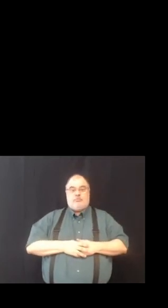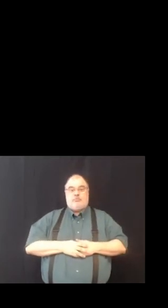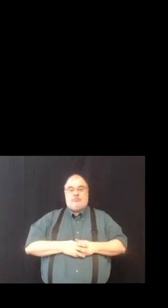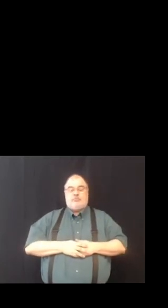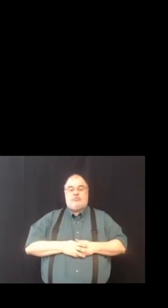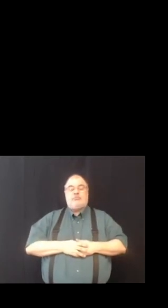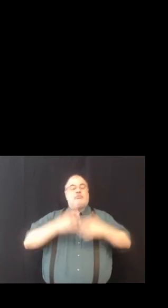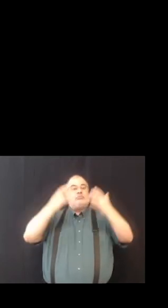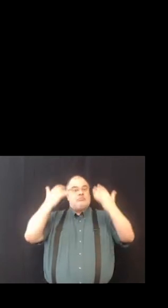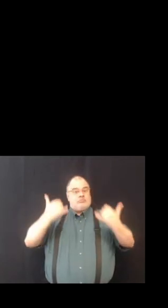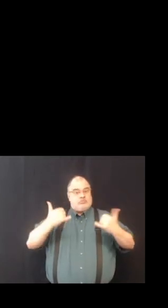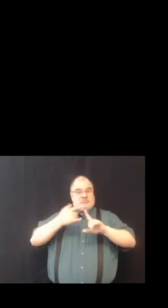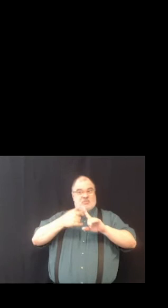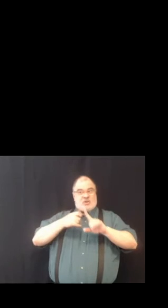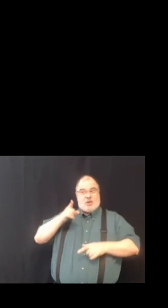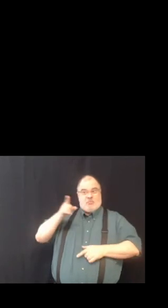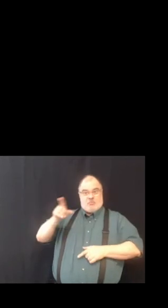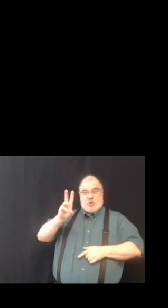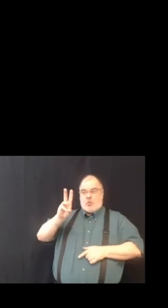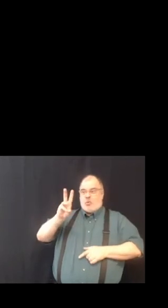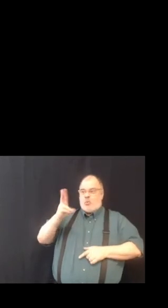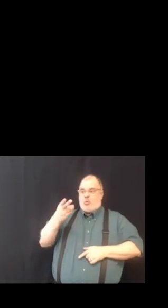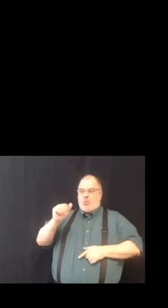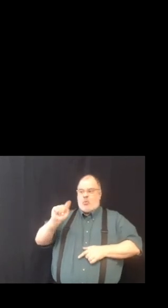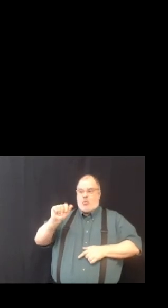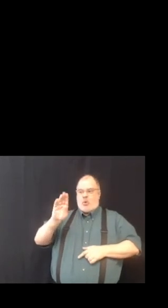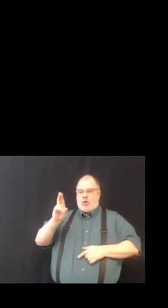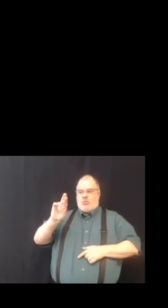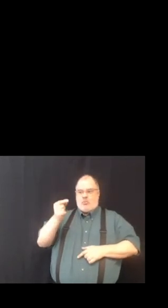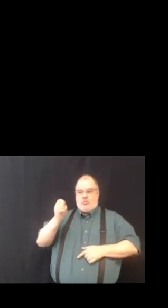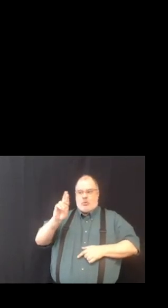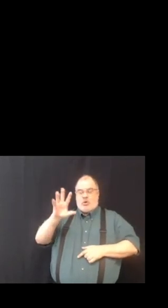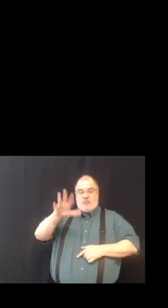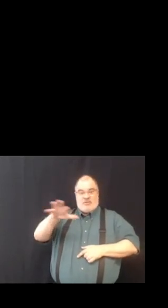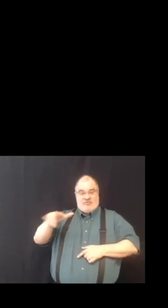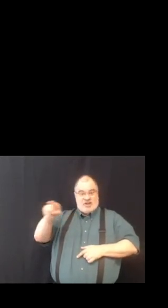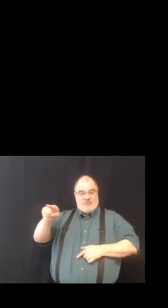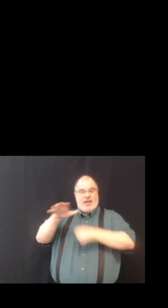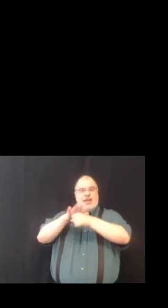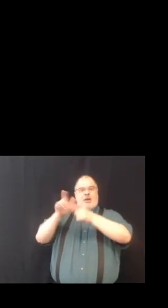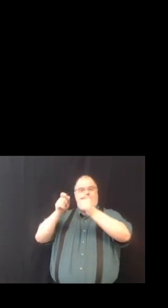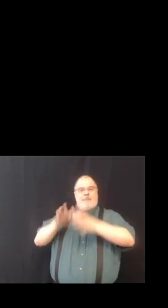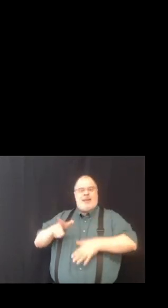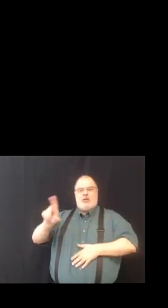Joining us today from Whataburger Store 55 is Area Manager David Hartzall. Please help me welcome